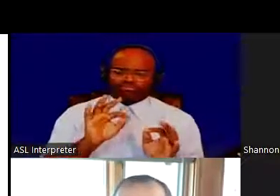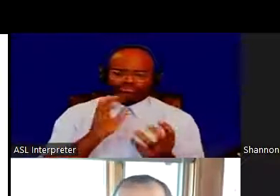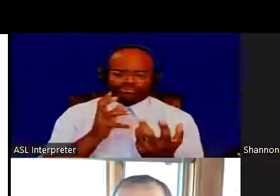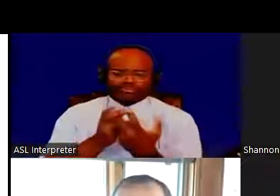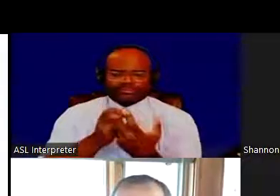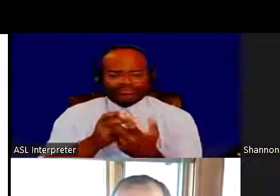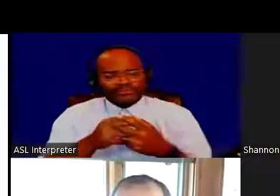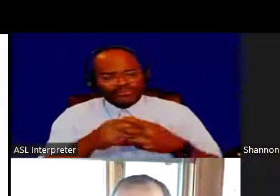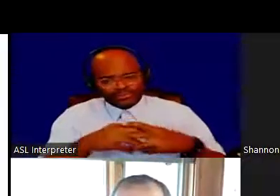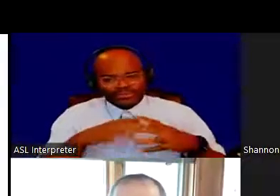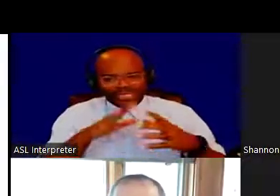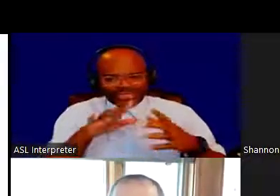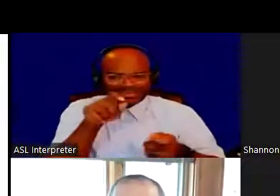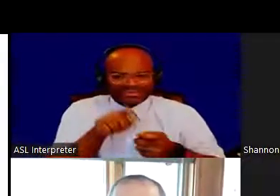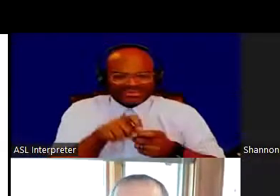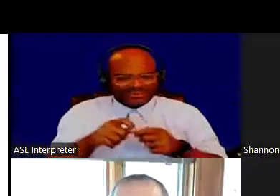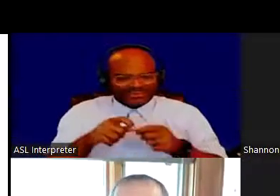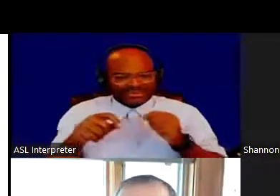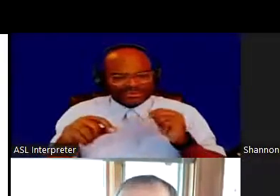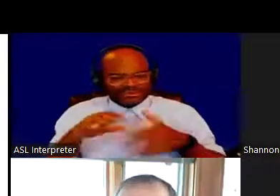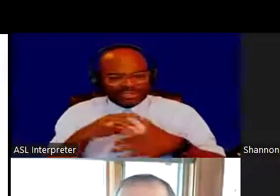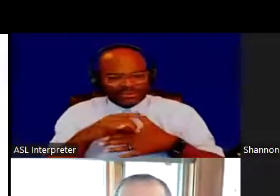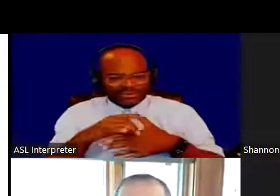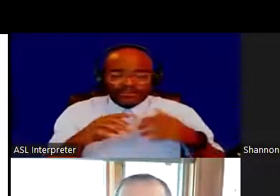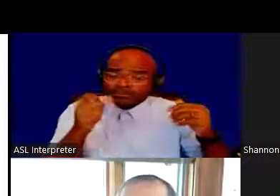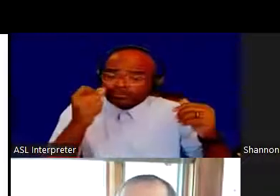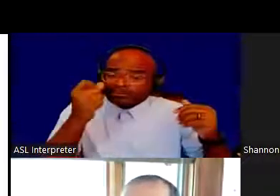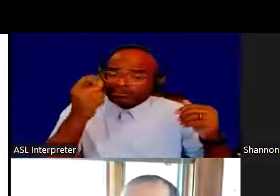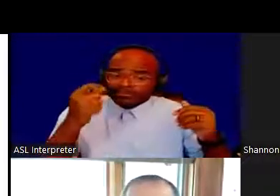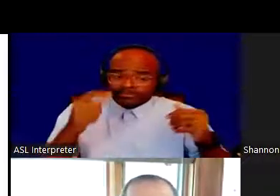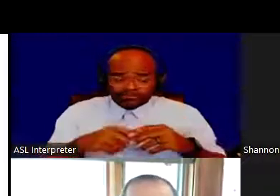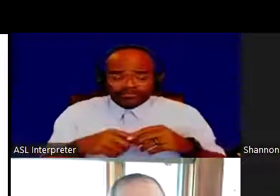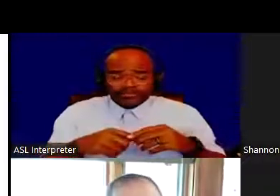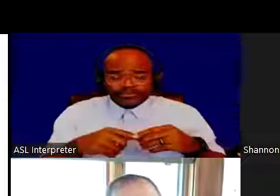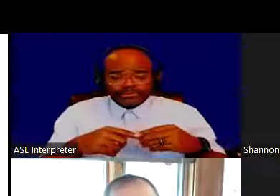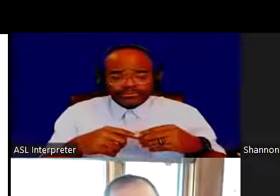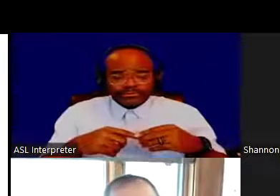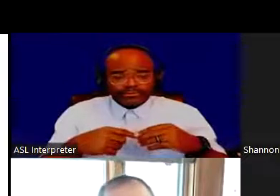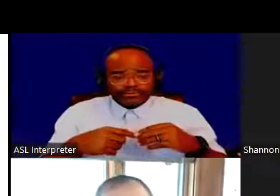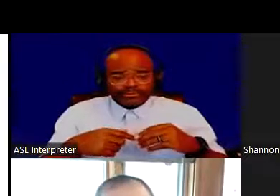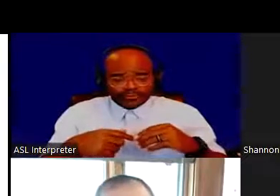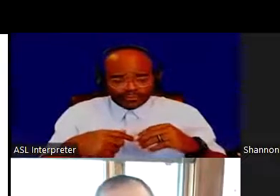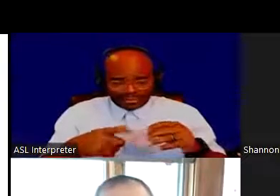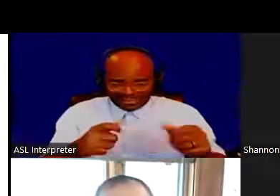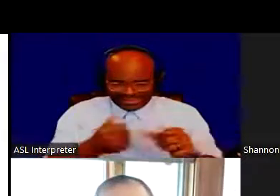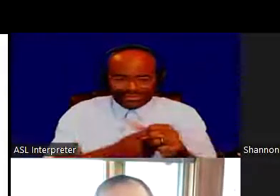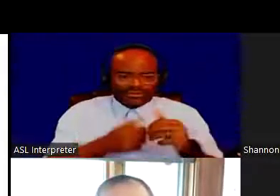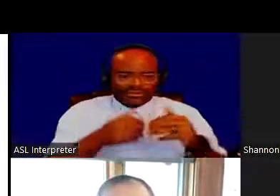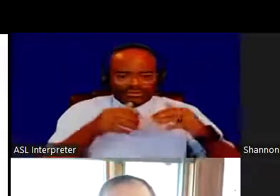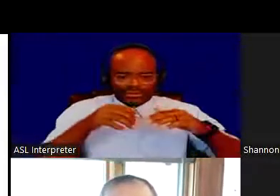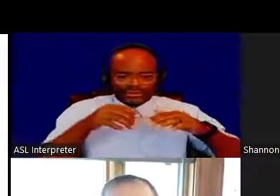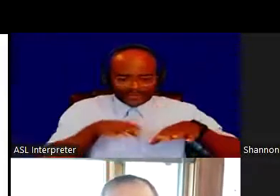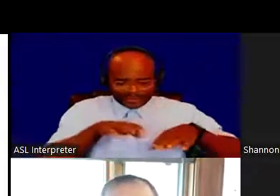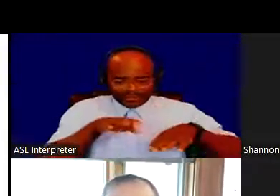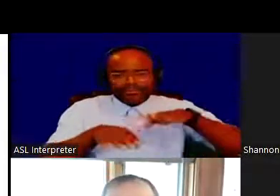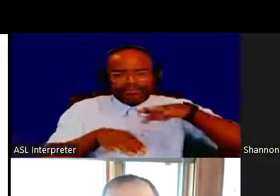worthwhile for your particular context. And in so doing, in taking these stepping stones from general